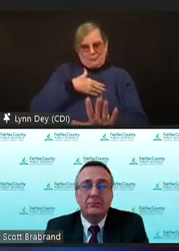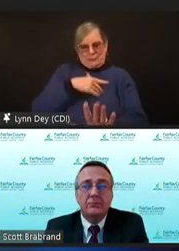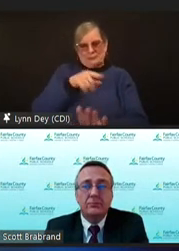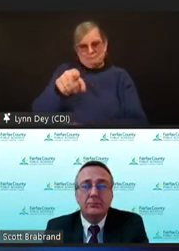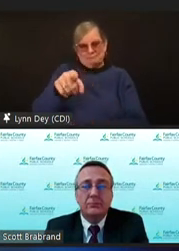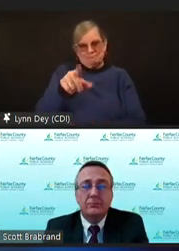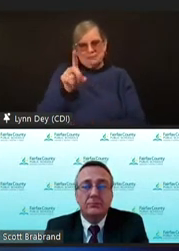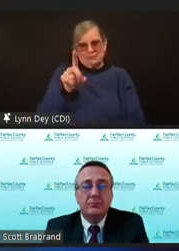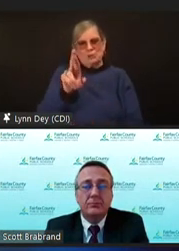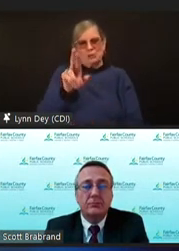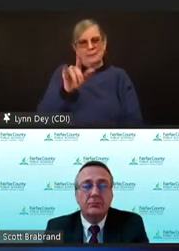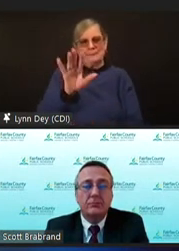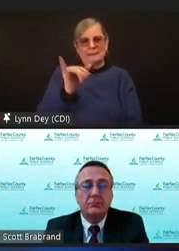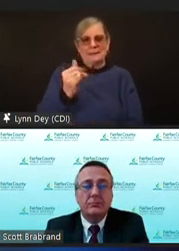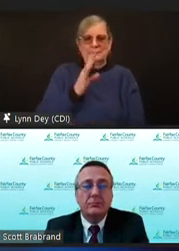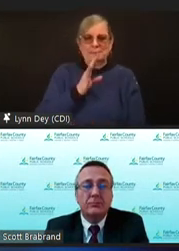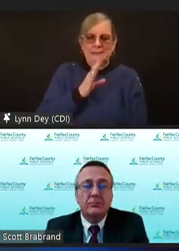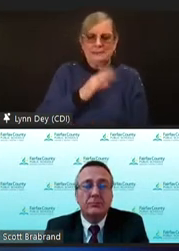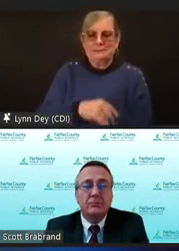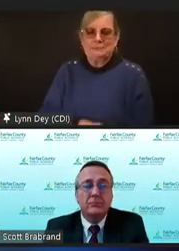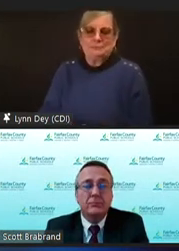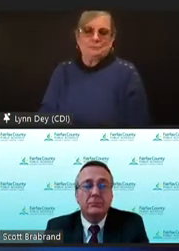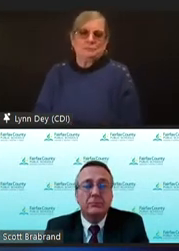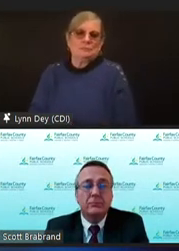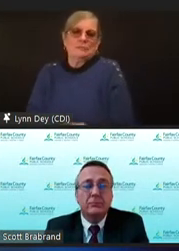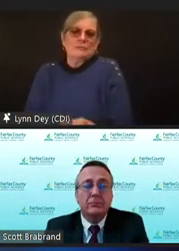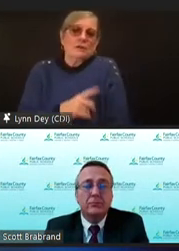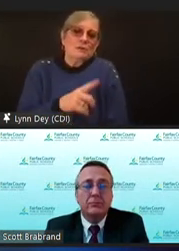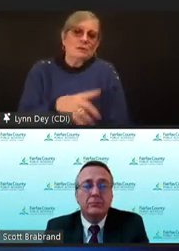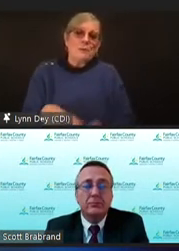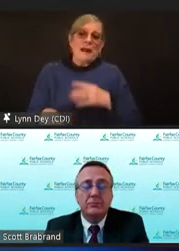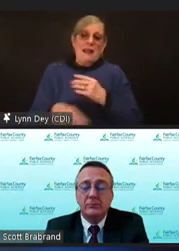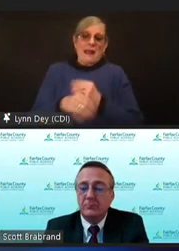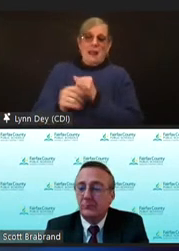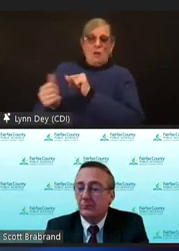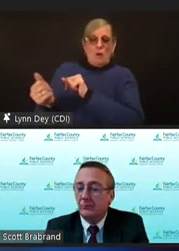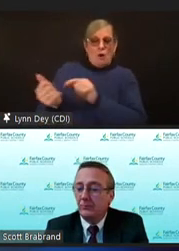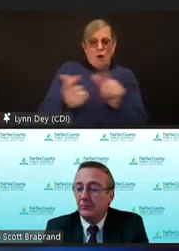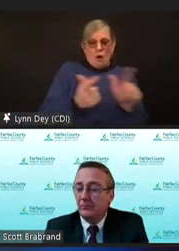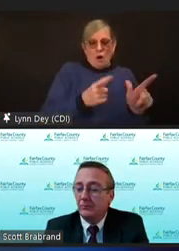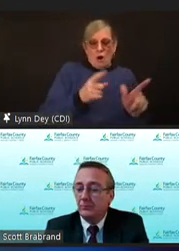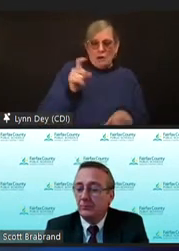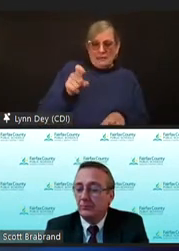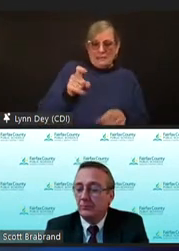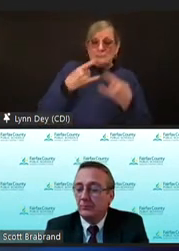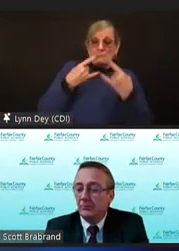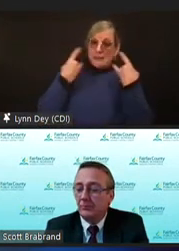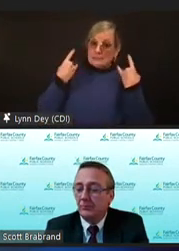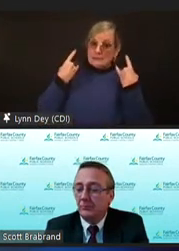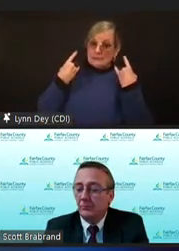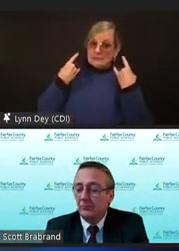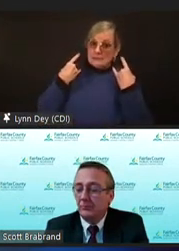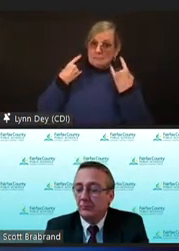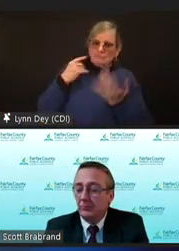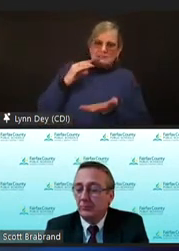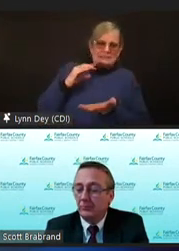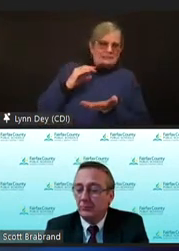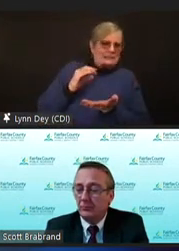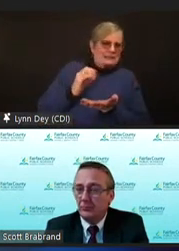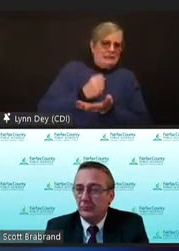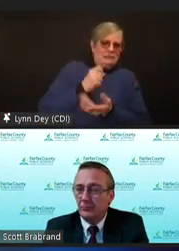yes, it's clear that everyone needs to wear masks to maximize the potential reduction in